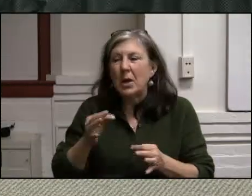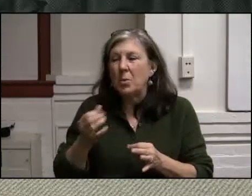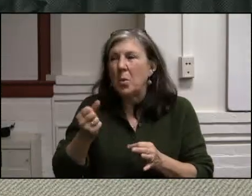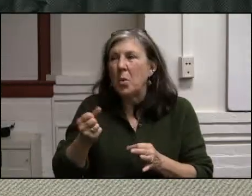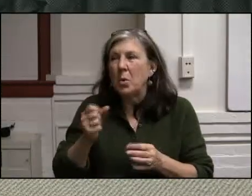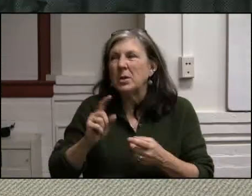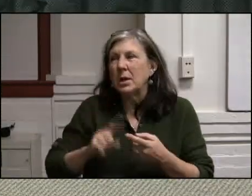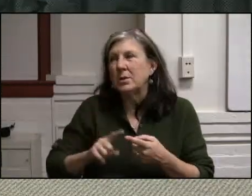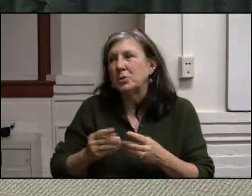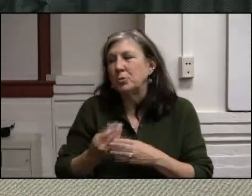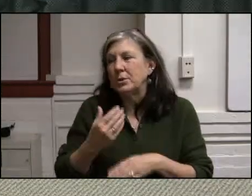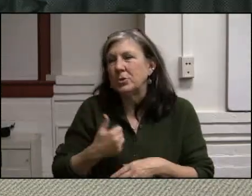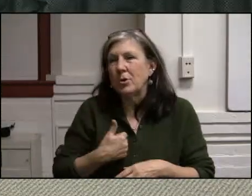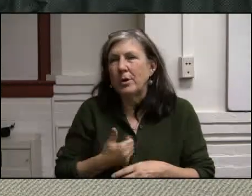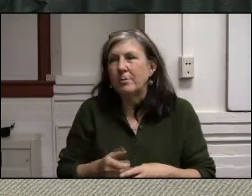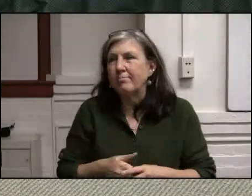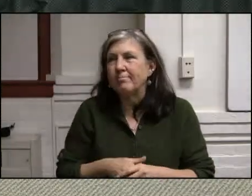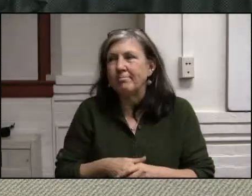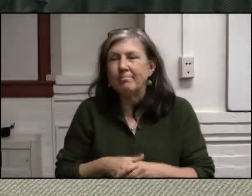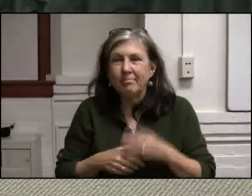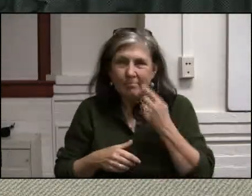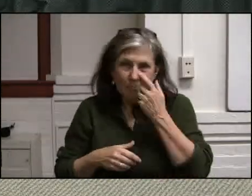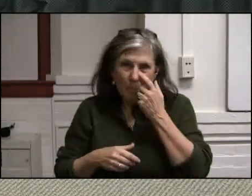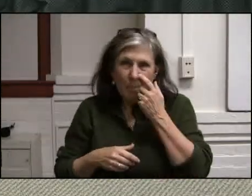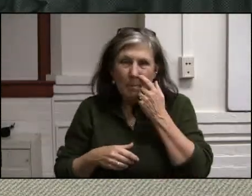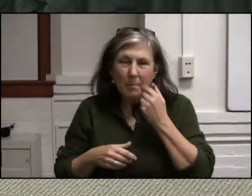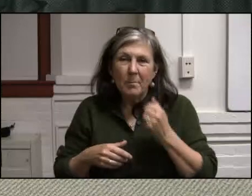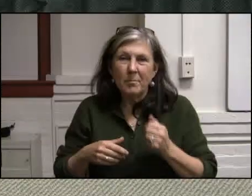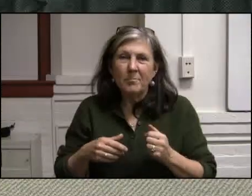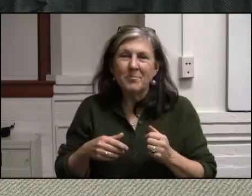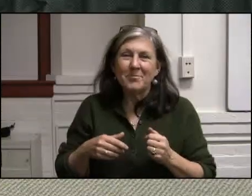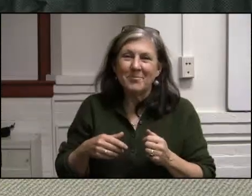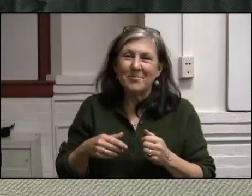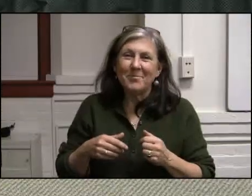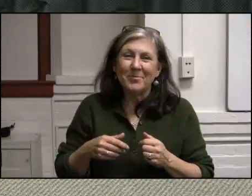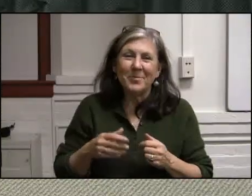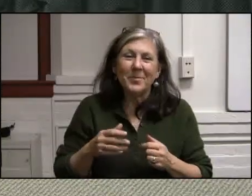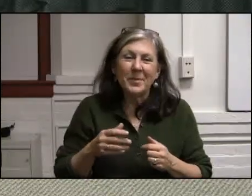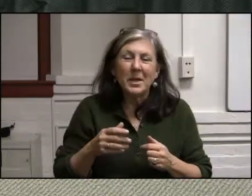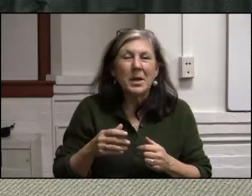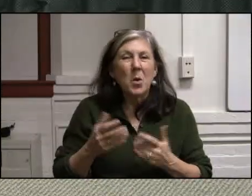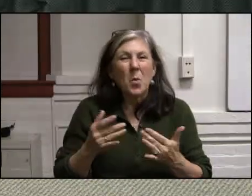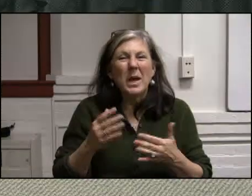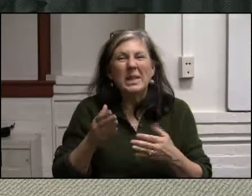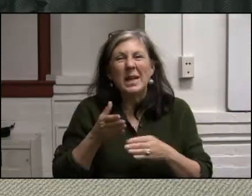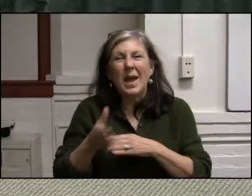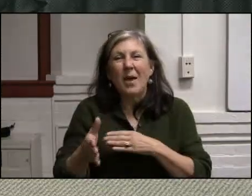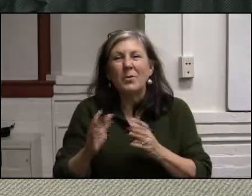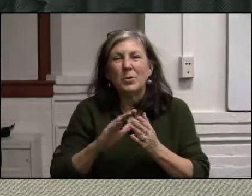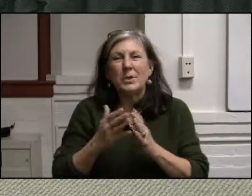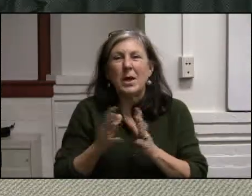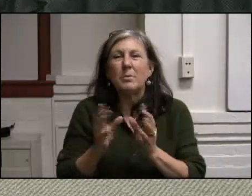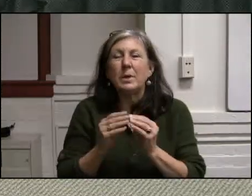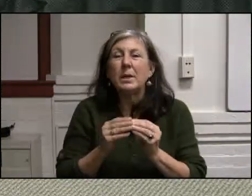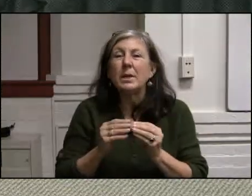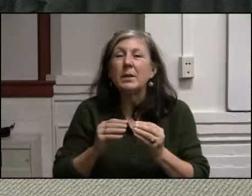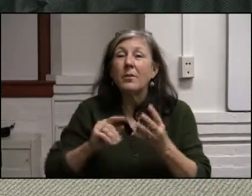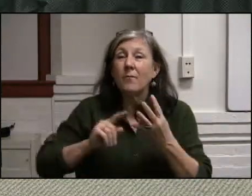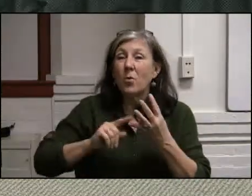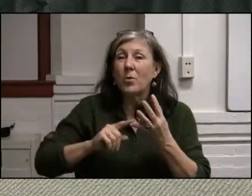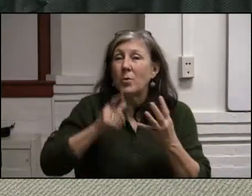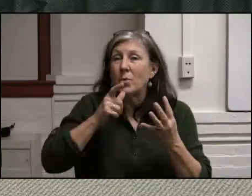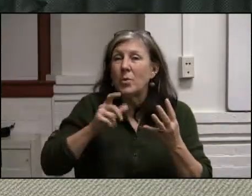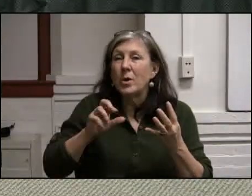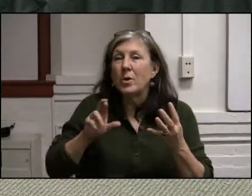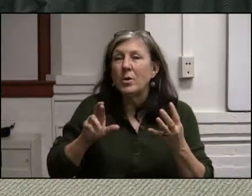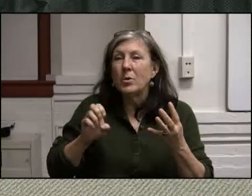spring, at least after you put your budget to bed, maybe after town meeting. And that's Rescue Inc. We'll invite them to come in sometime